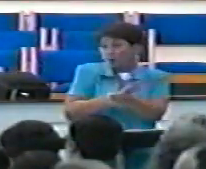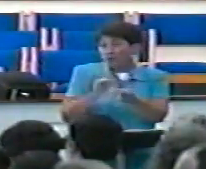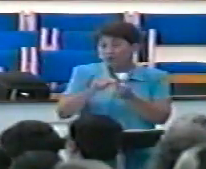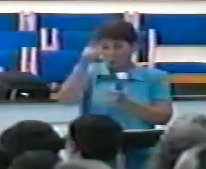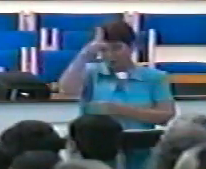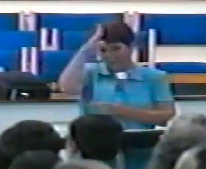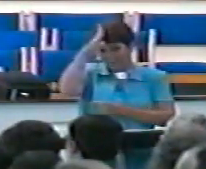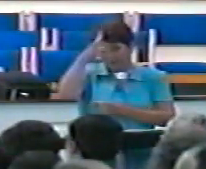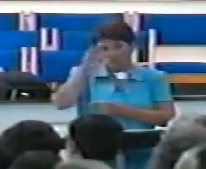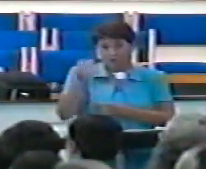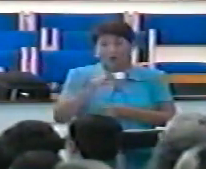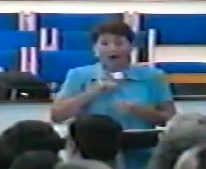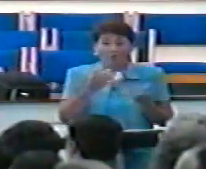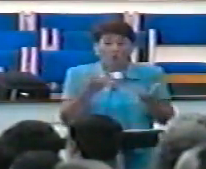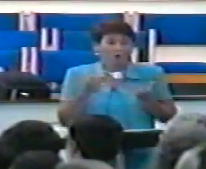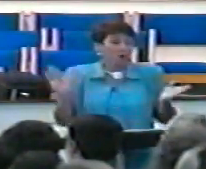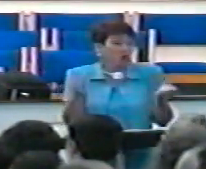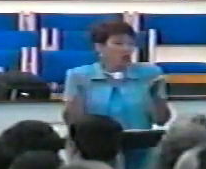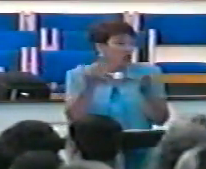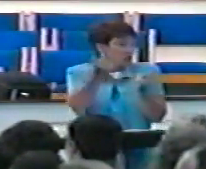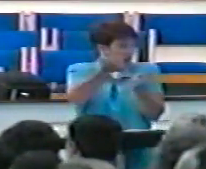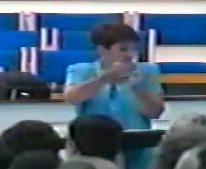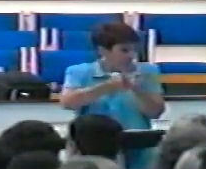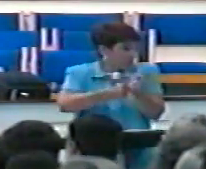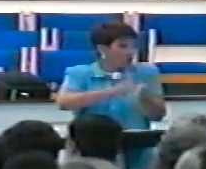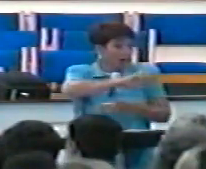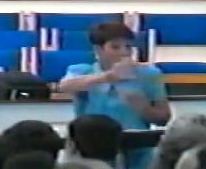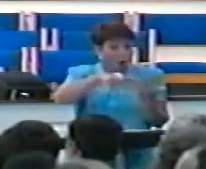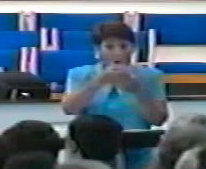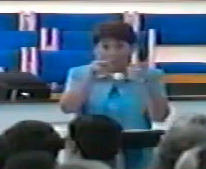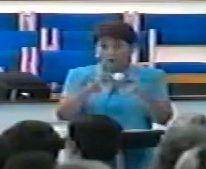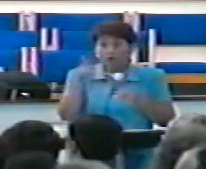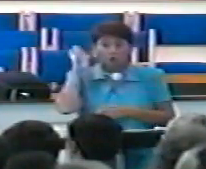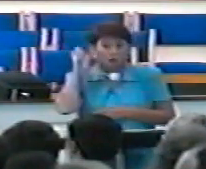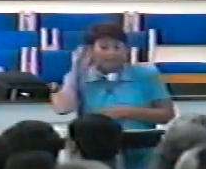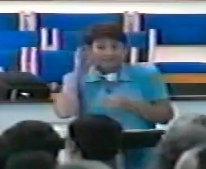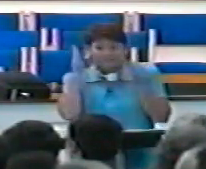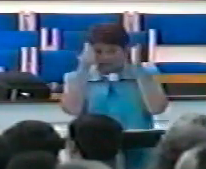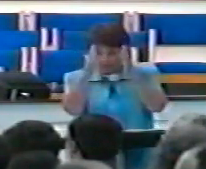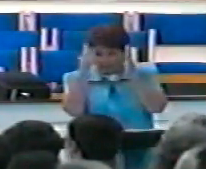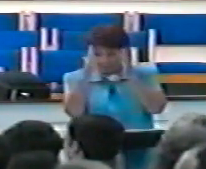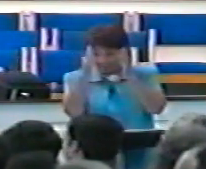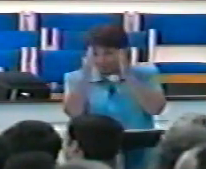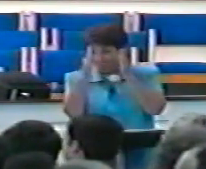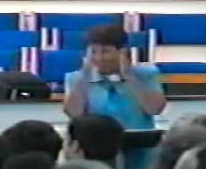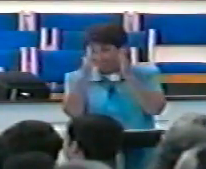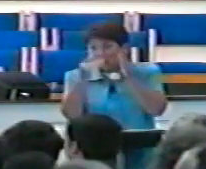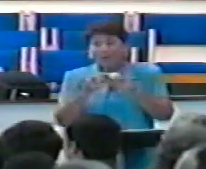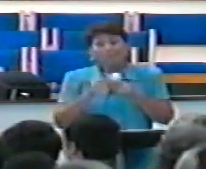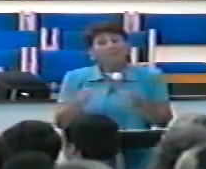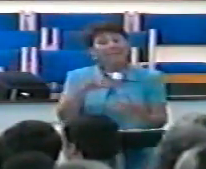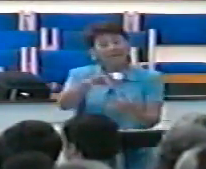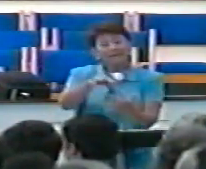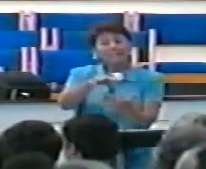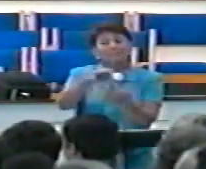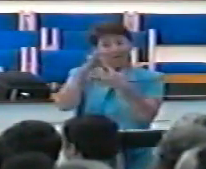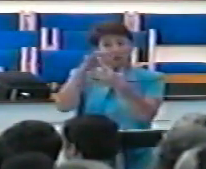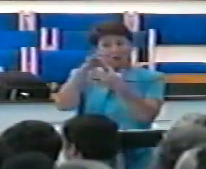want to encourage each and all to listen carefully this morning and pay close attention, but especially